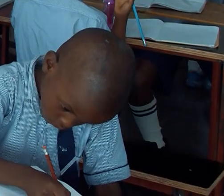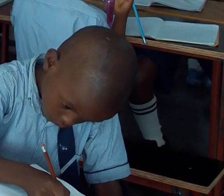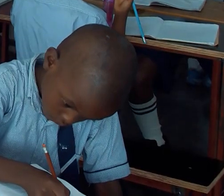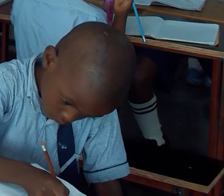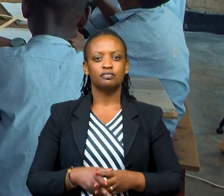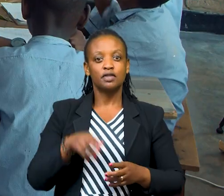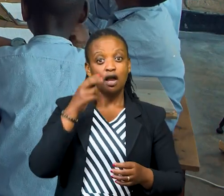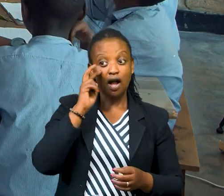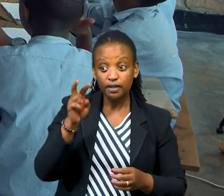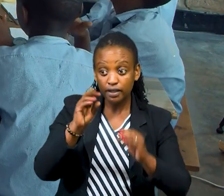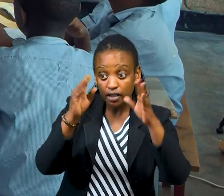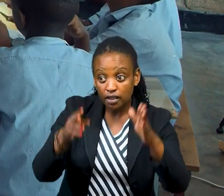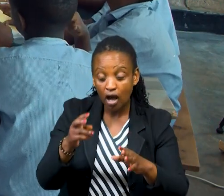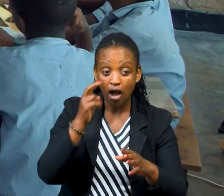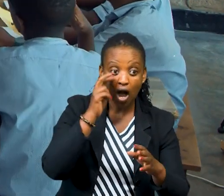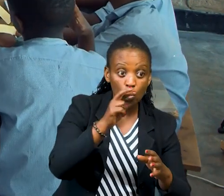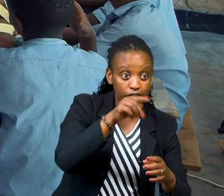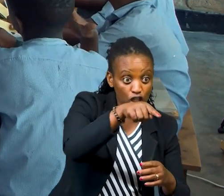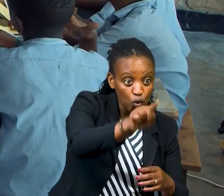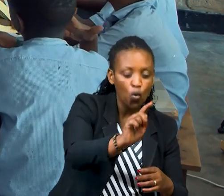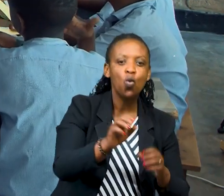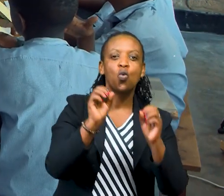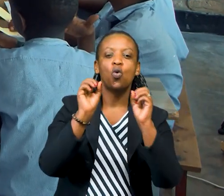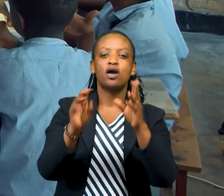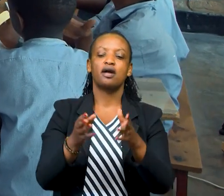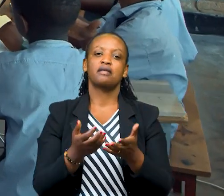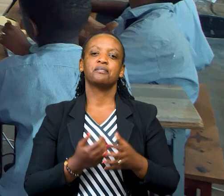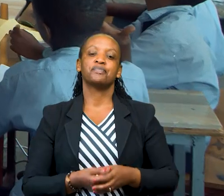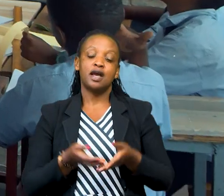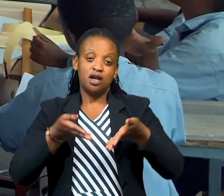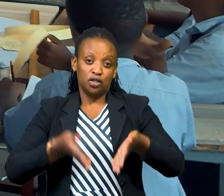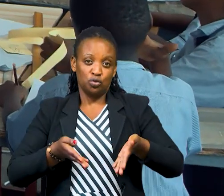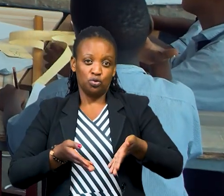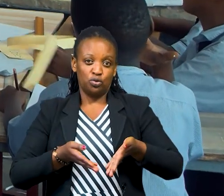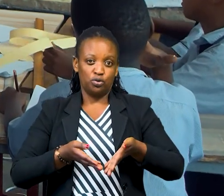Okay. Eyes on the teacher? Eyes on you. Yes,